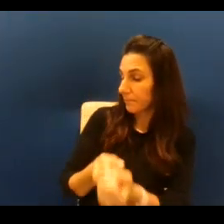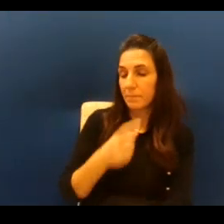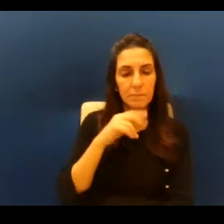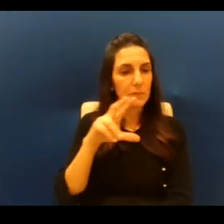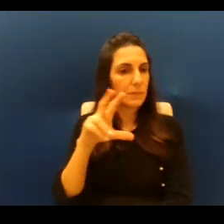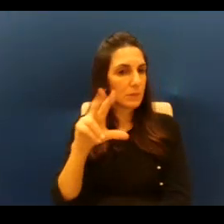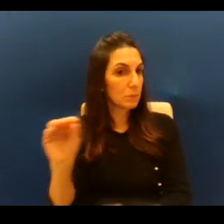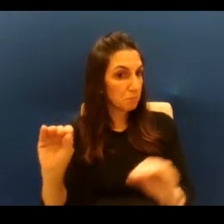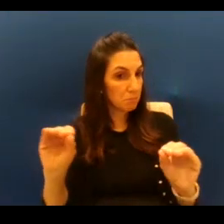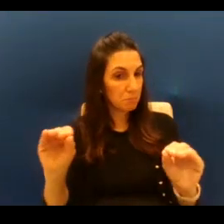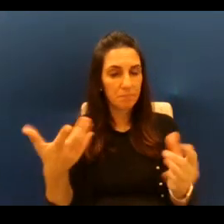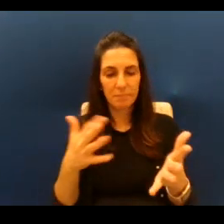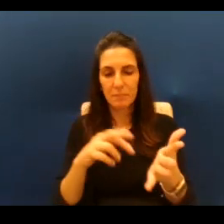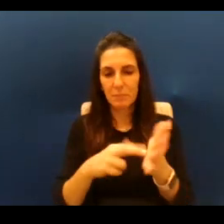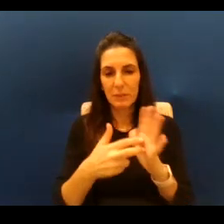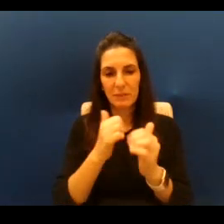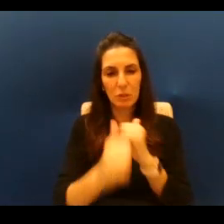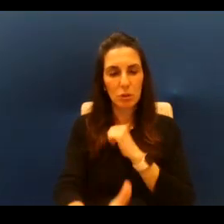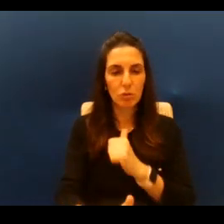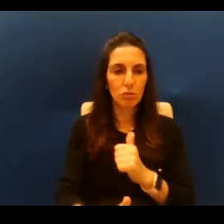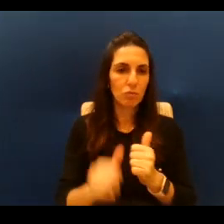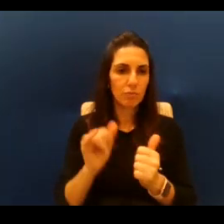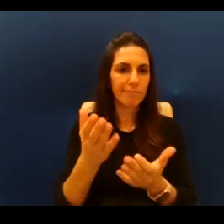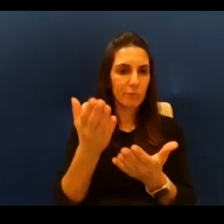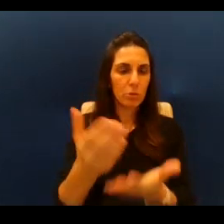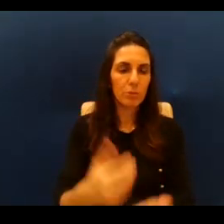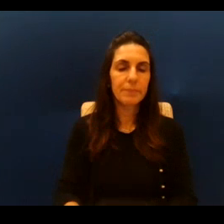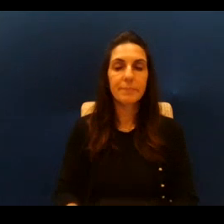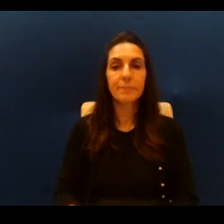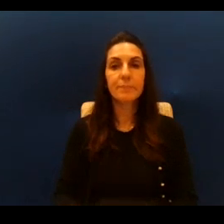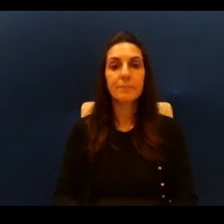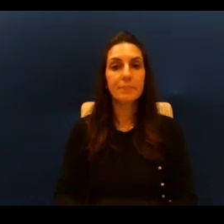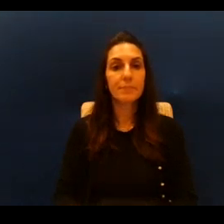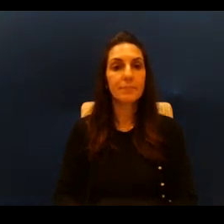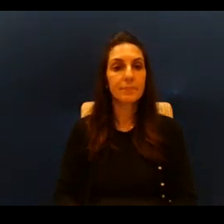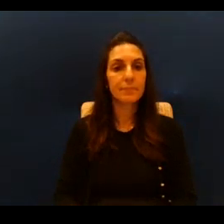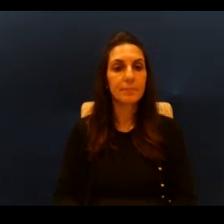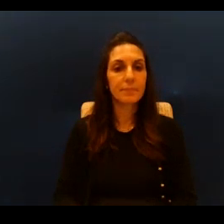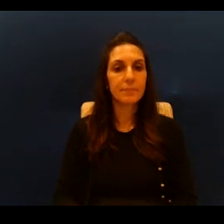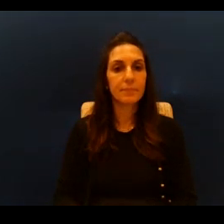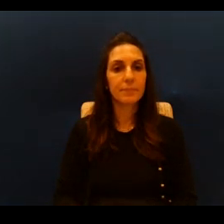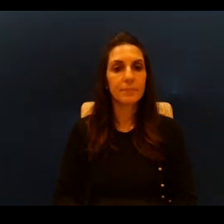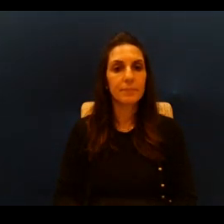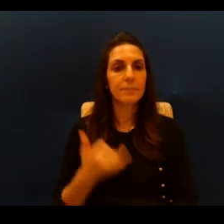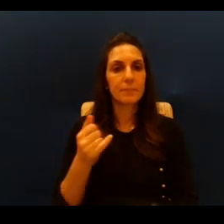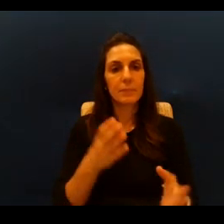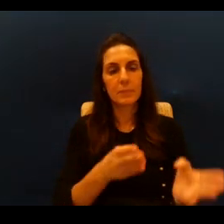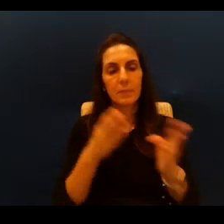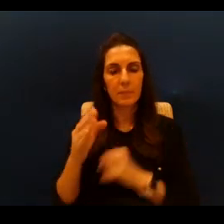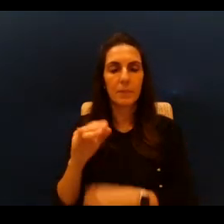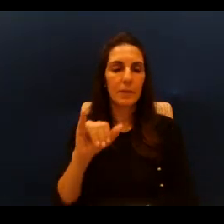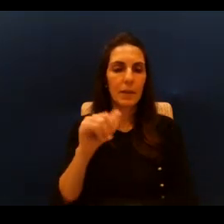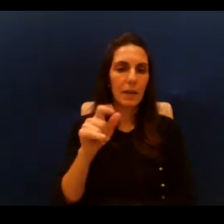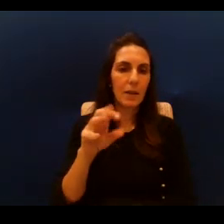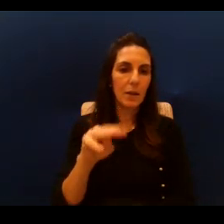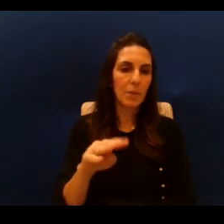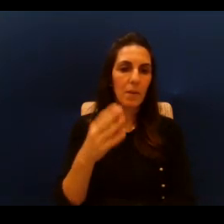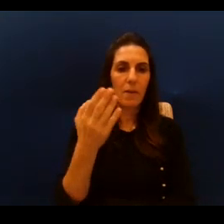ayes have it. The motion passes unanimously. Thank you. We're moving on to the next item, 14B, consideration of an